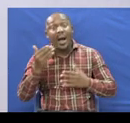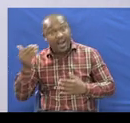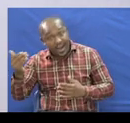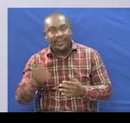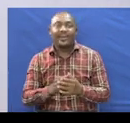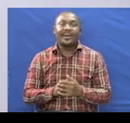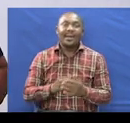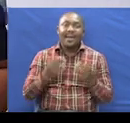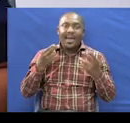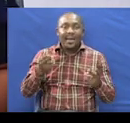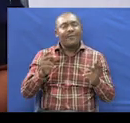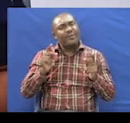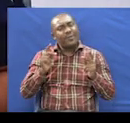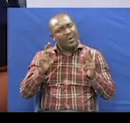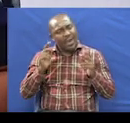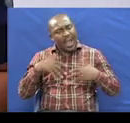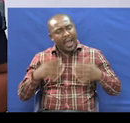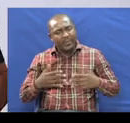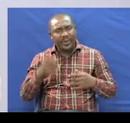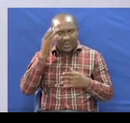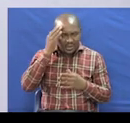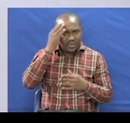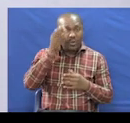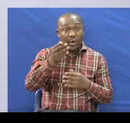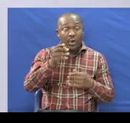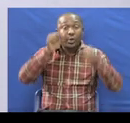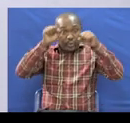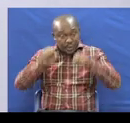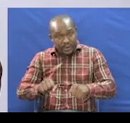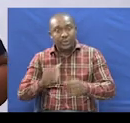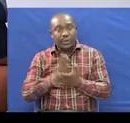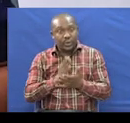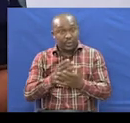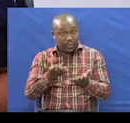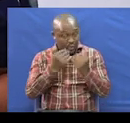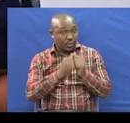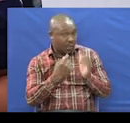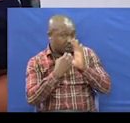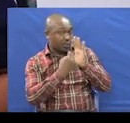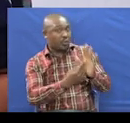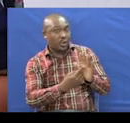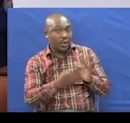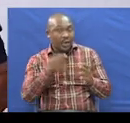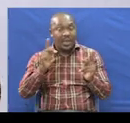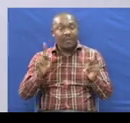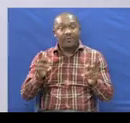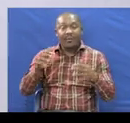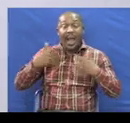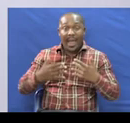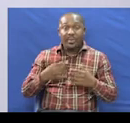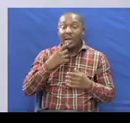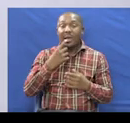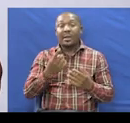ha. If you are happy and you know it, then you surely want to show it. If you are happy and you know it, say ha